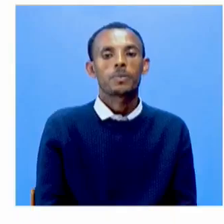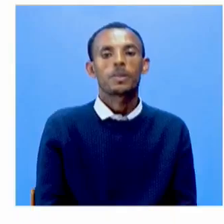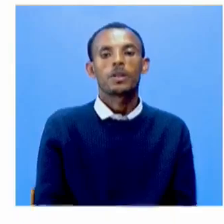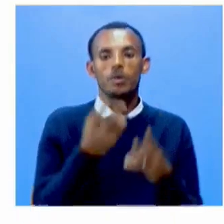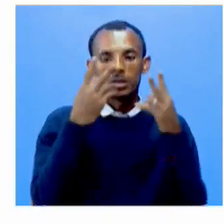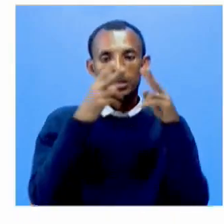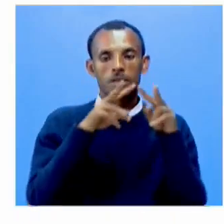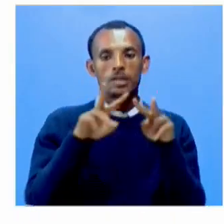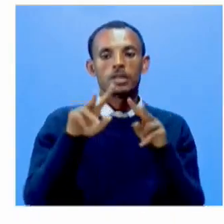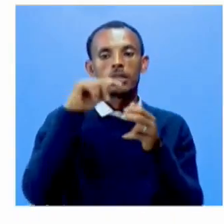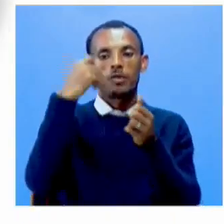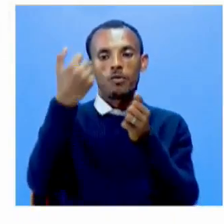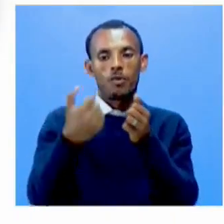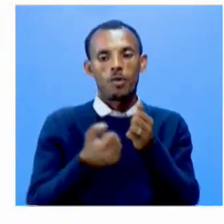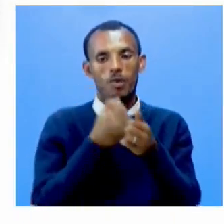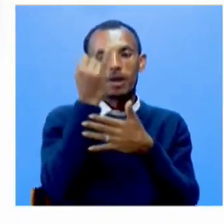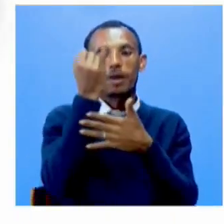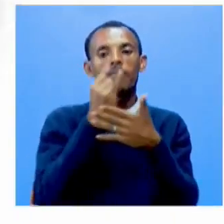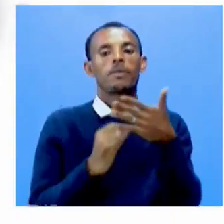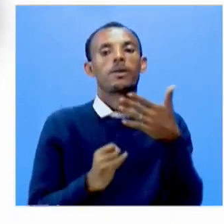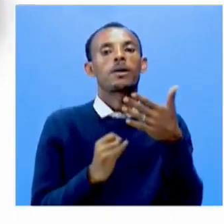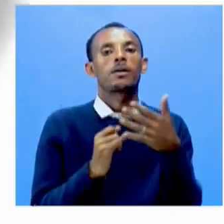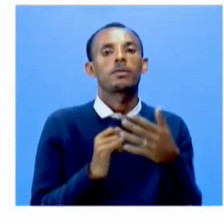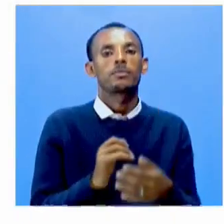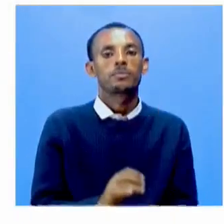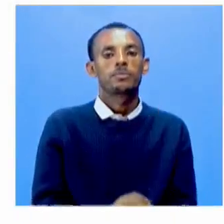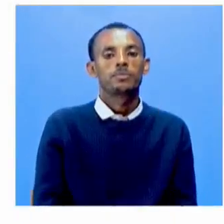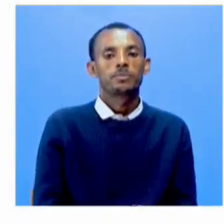Consider the following figure.